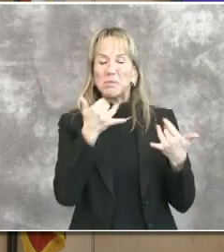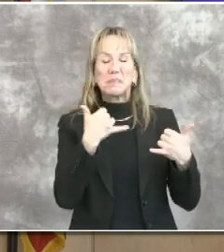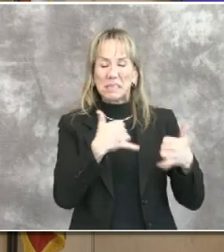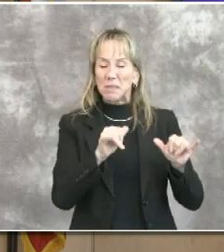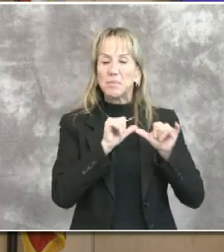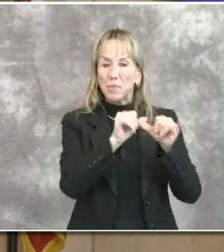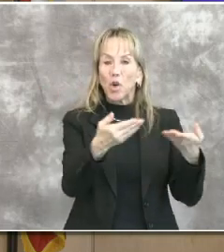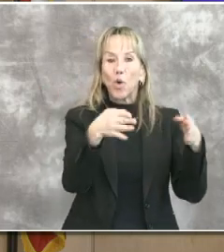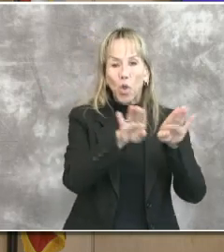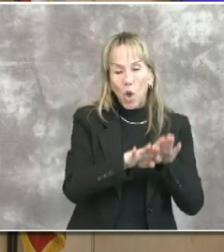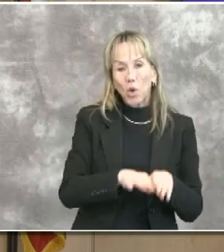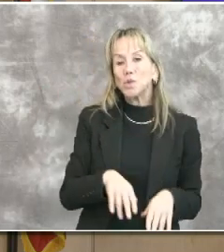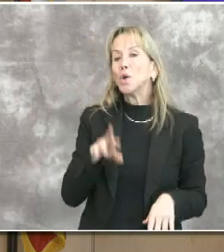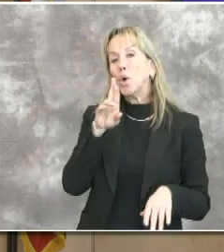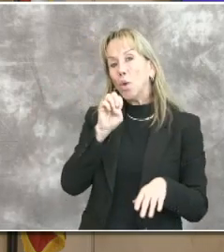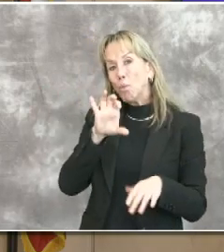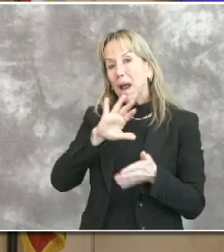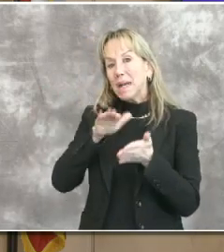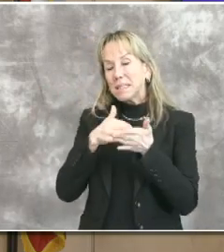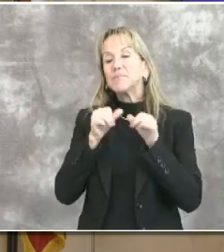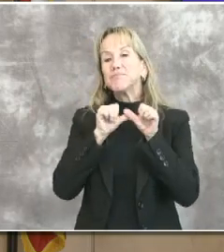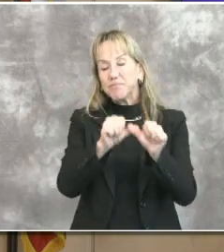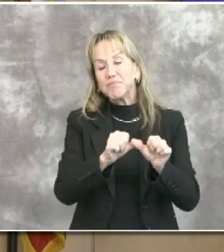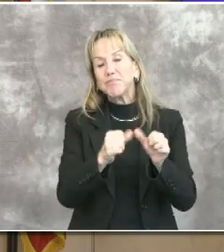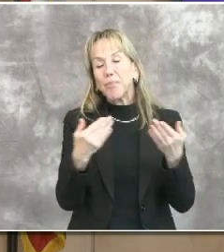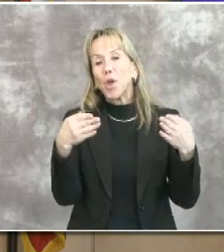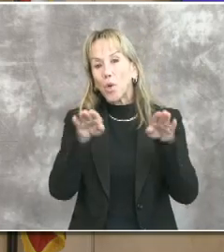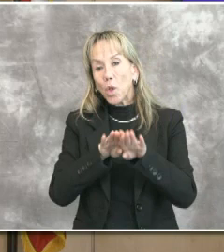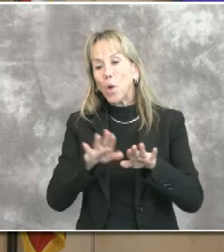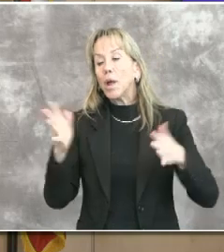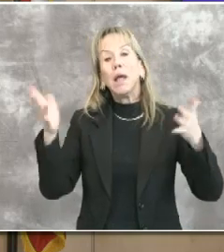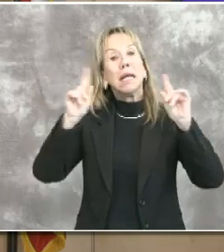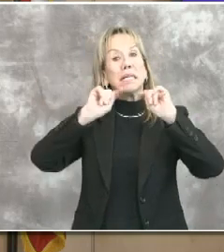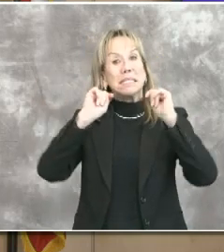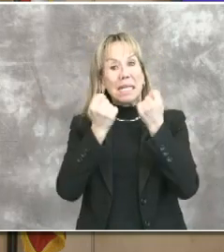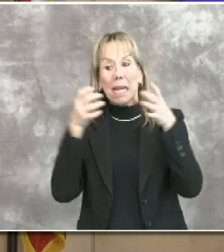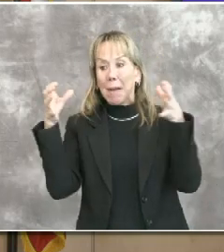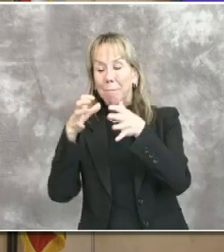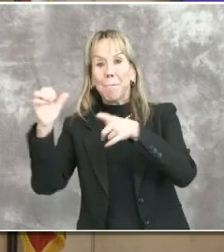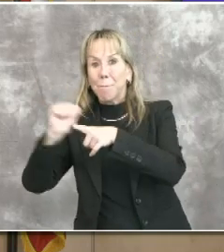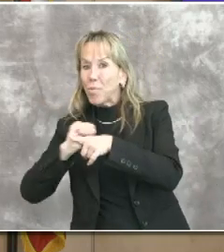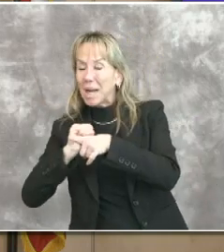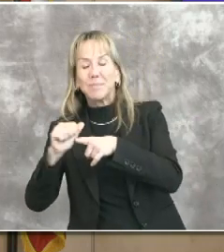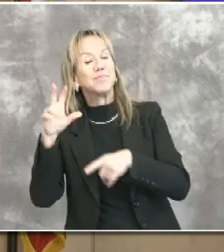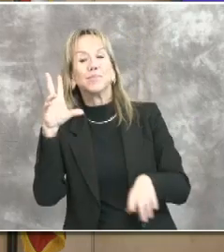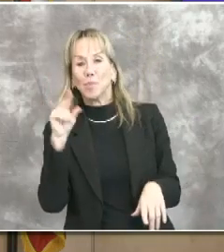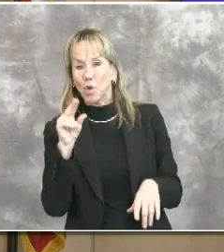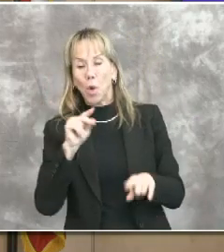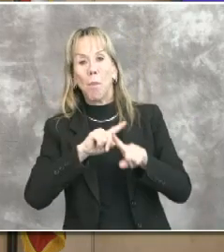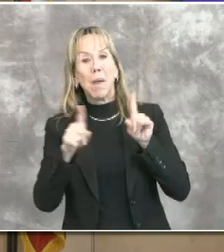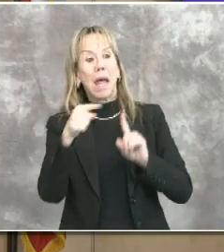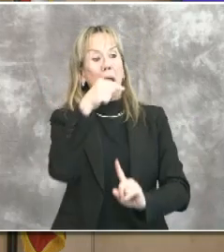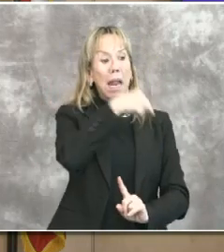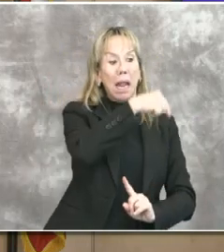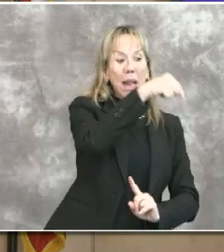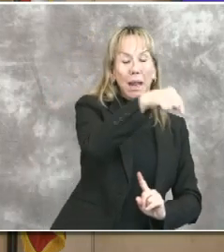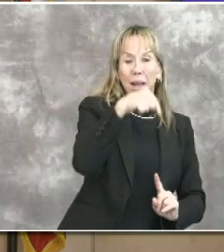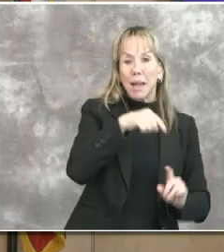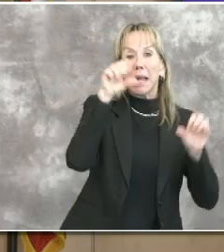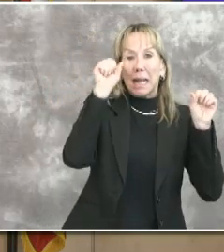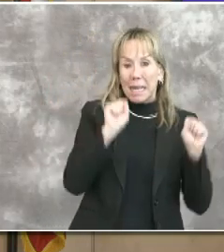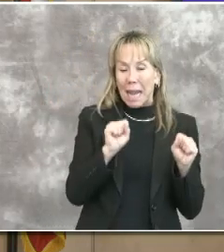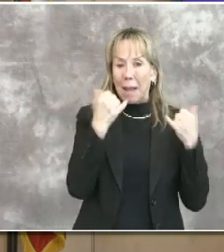remain closed, and while there will be no organized team practice, individuals in a household unit may participate in activities together